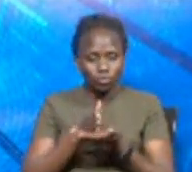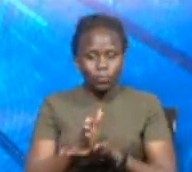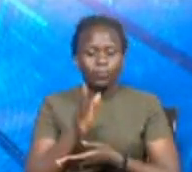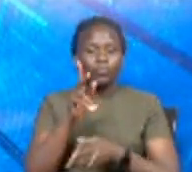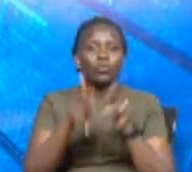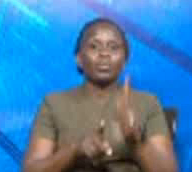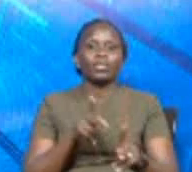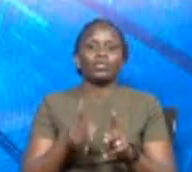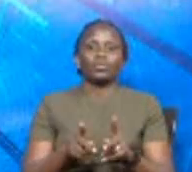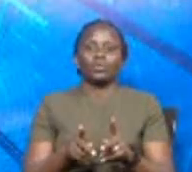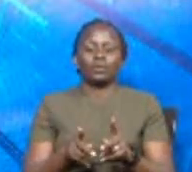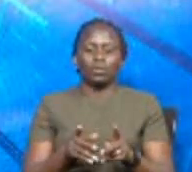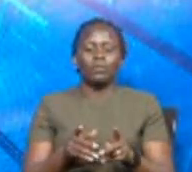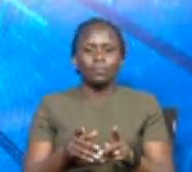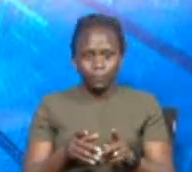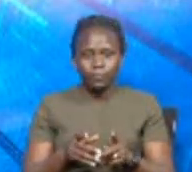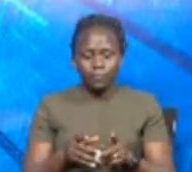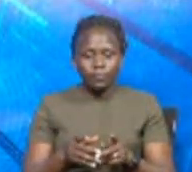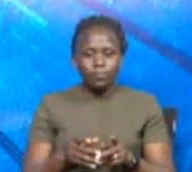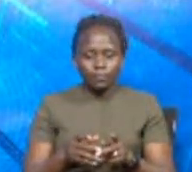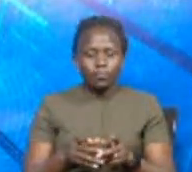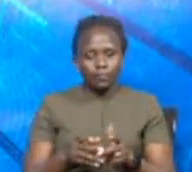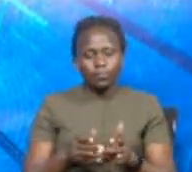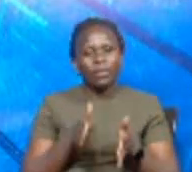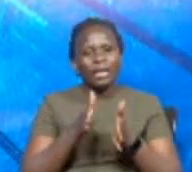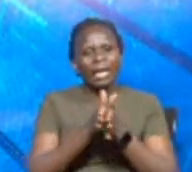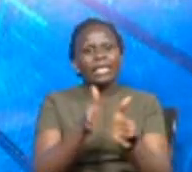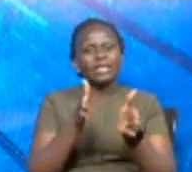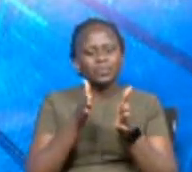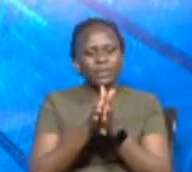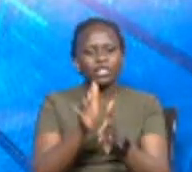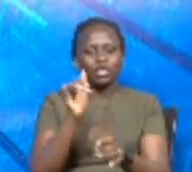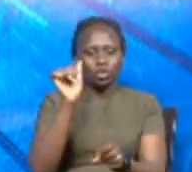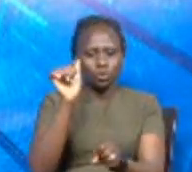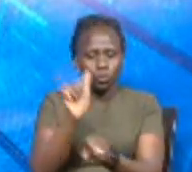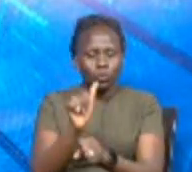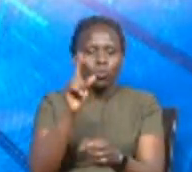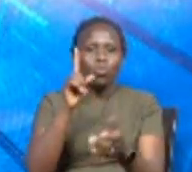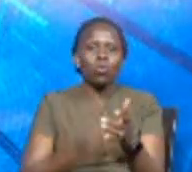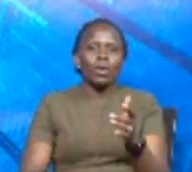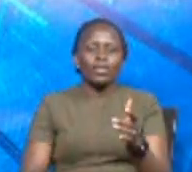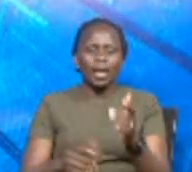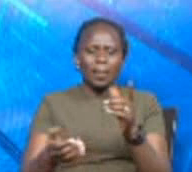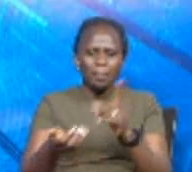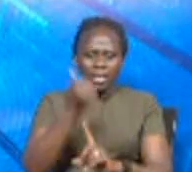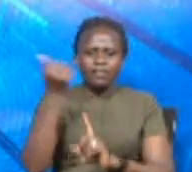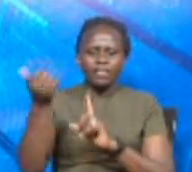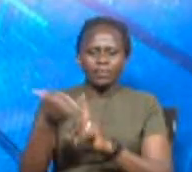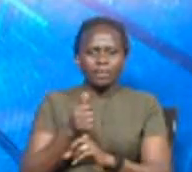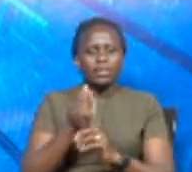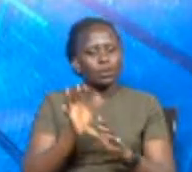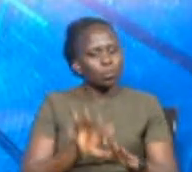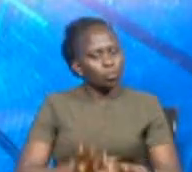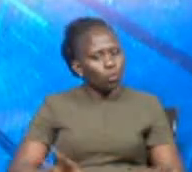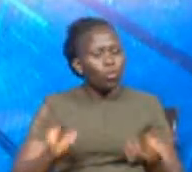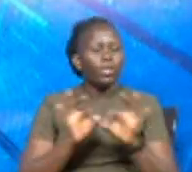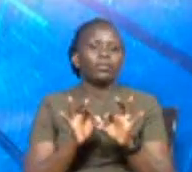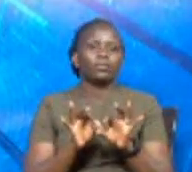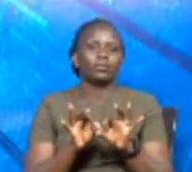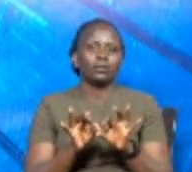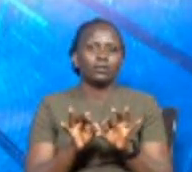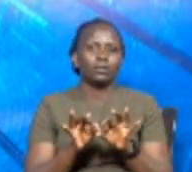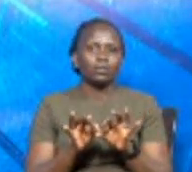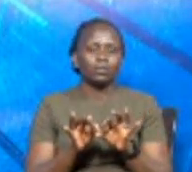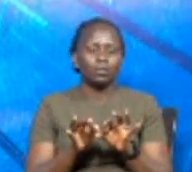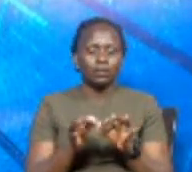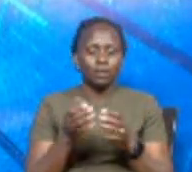populations to really explain what we are doing, the benefits and so on. It is very important. And in fact, when I